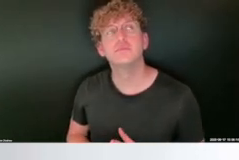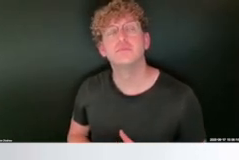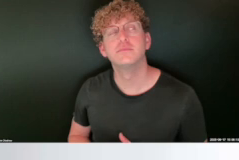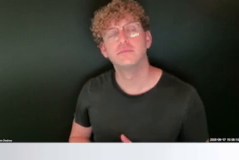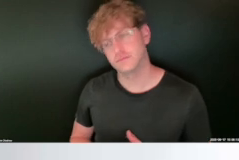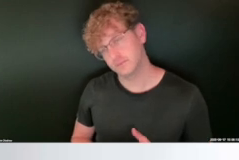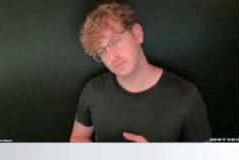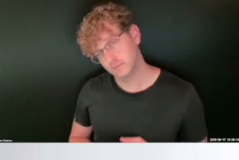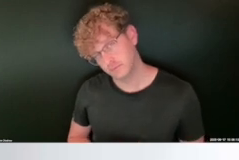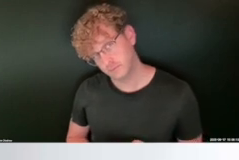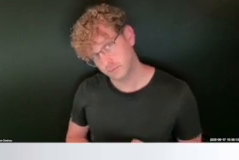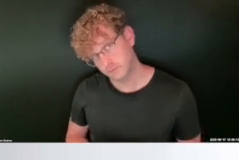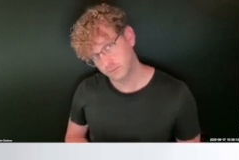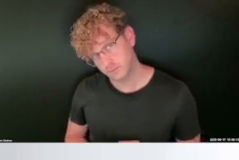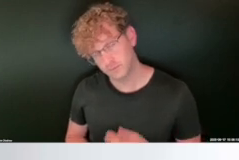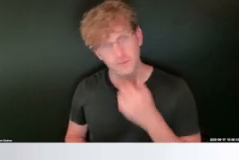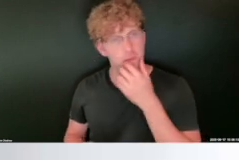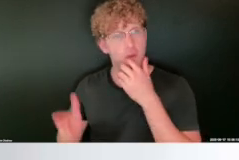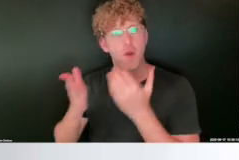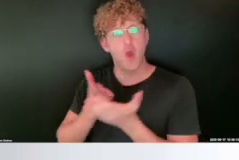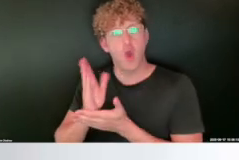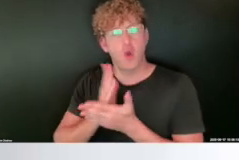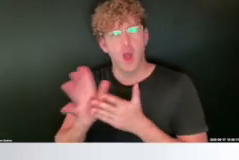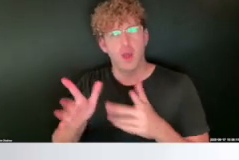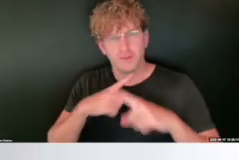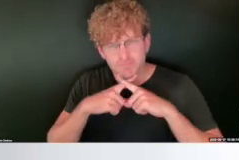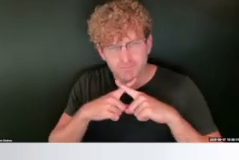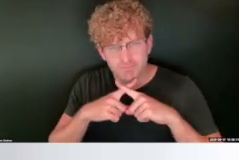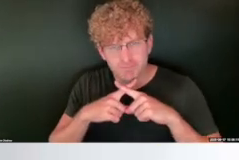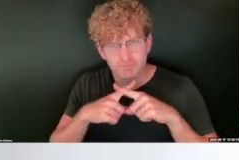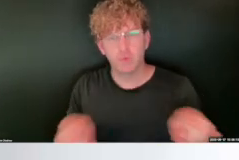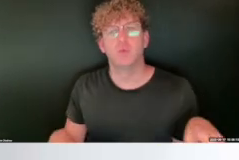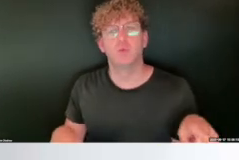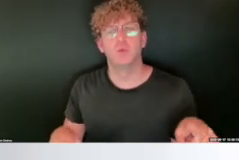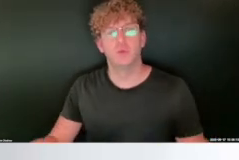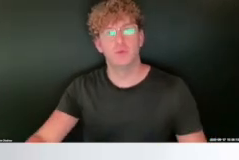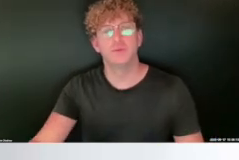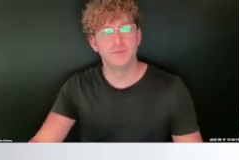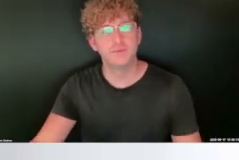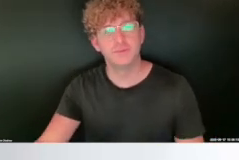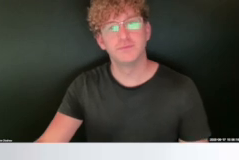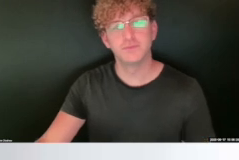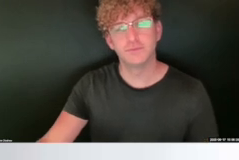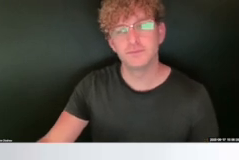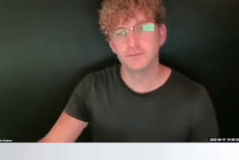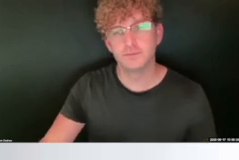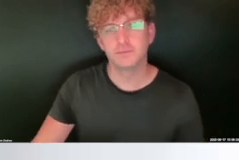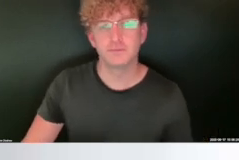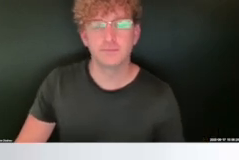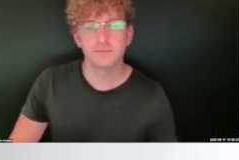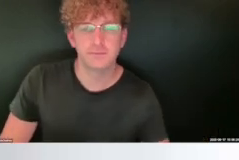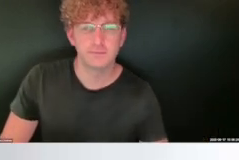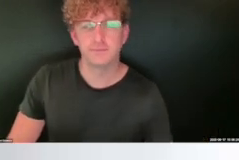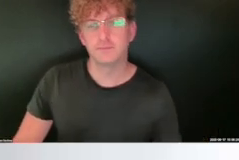All right, you seem to have muted yourself again. We heard you for a second.